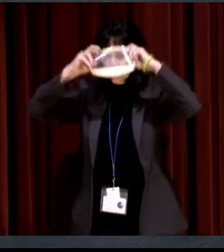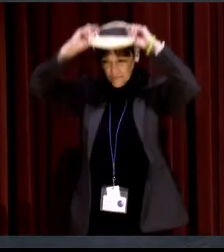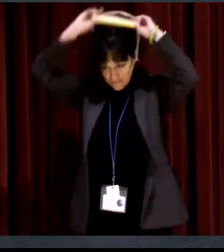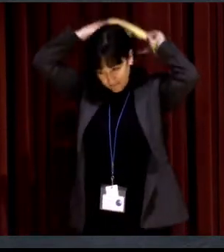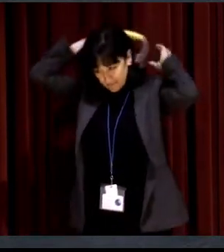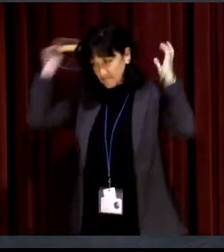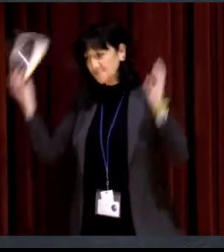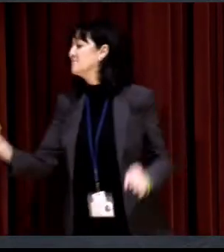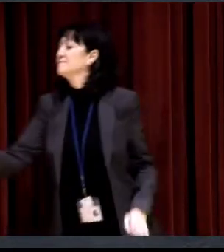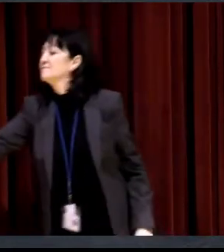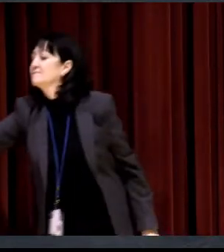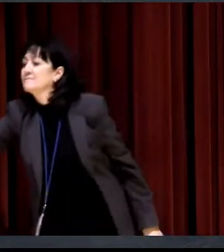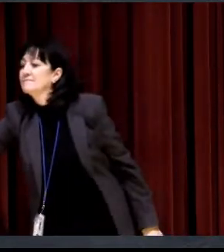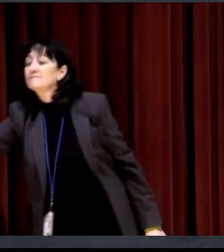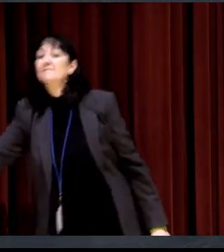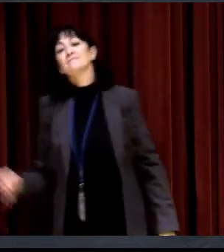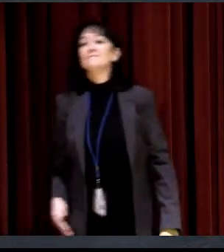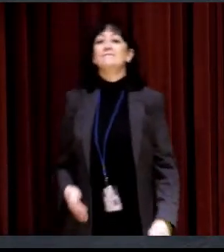Thank you for joining us